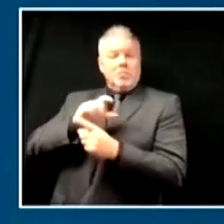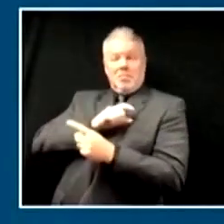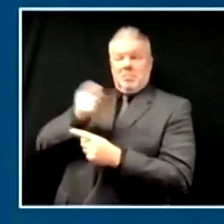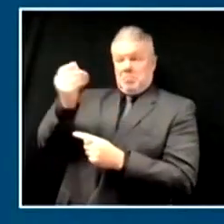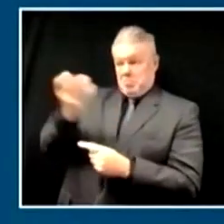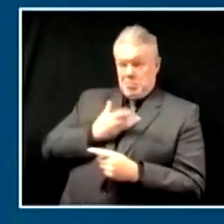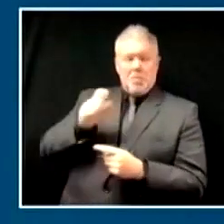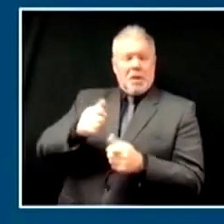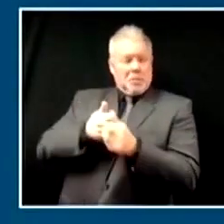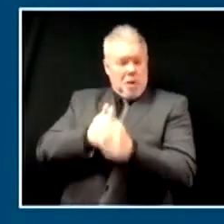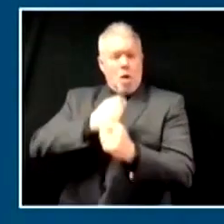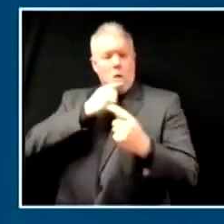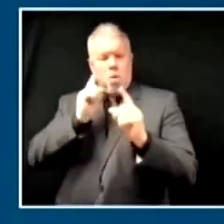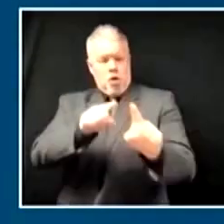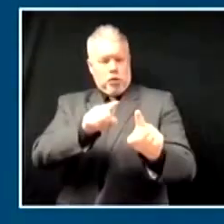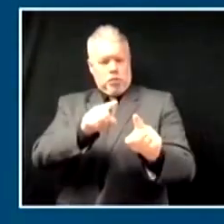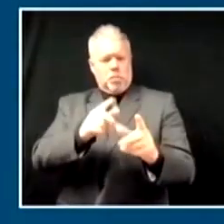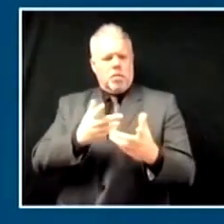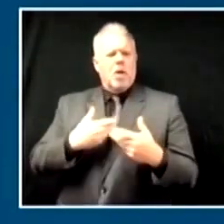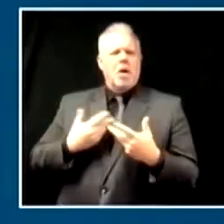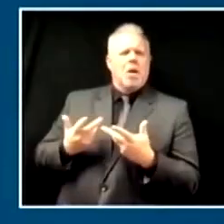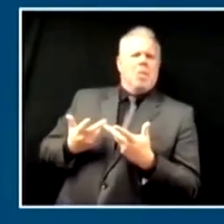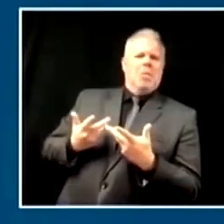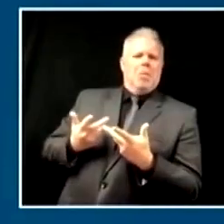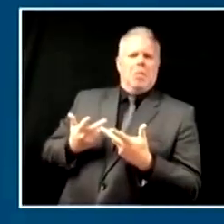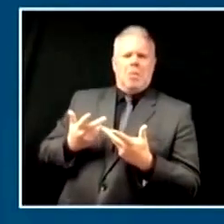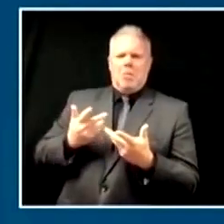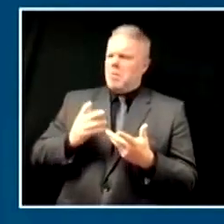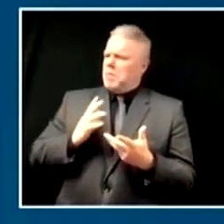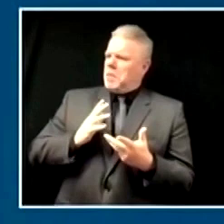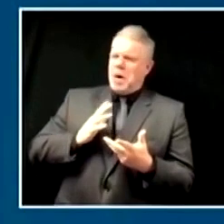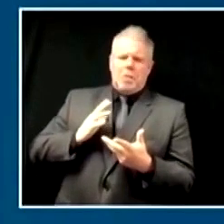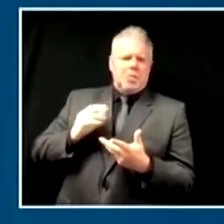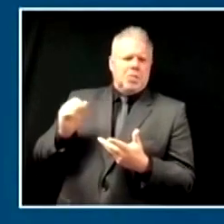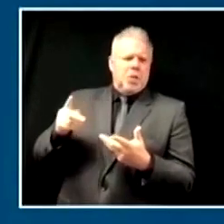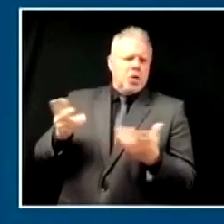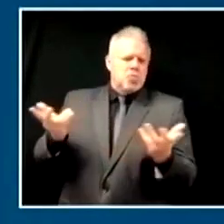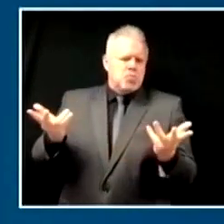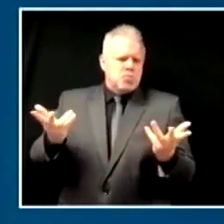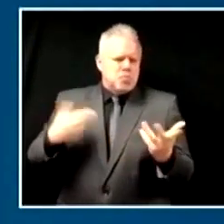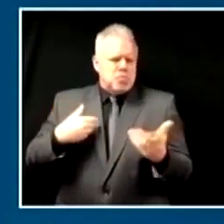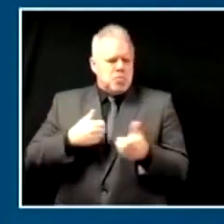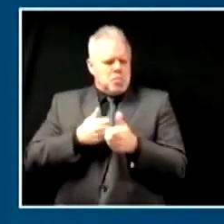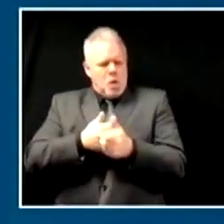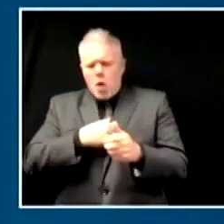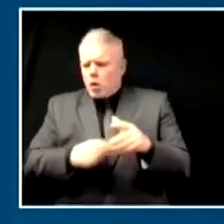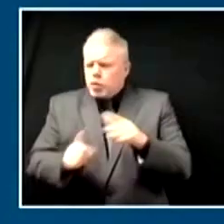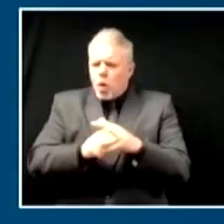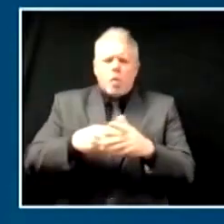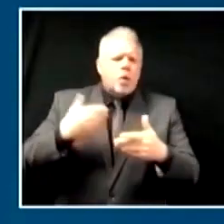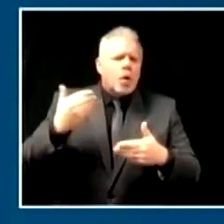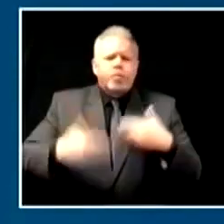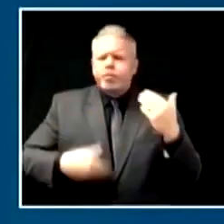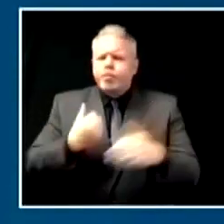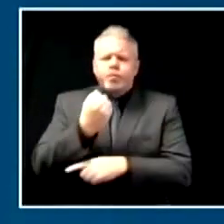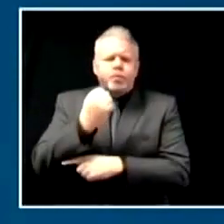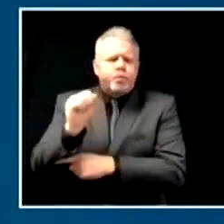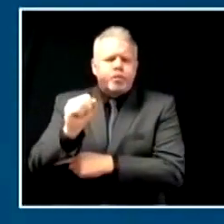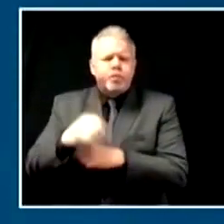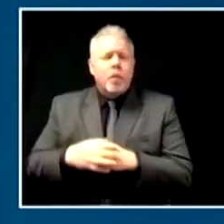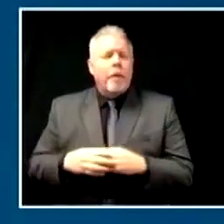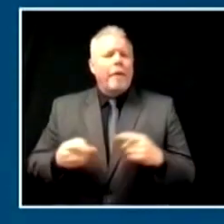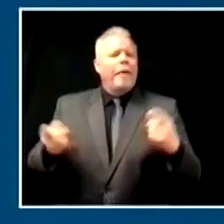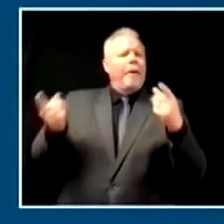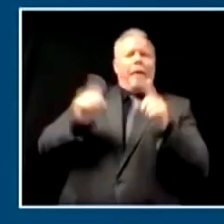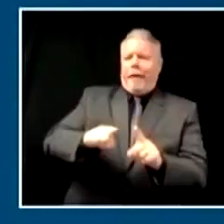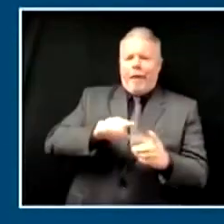NYPD officer Michael Scheer, it is clear to me that the foundation of the police force and our legal system was not intended to recognize and protect